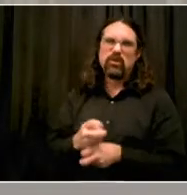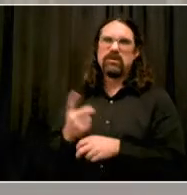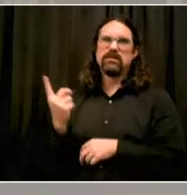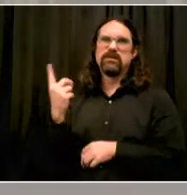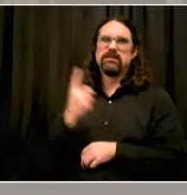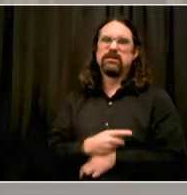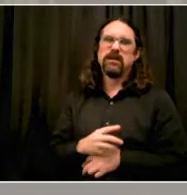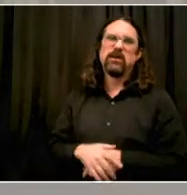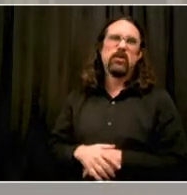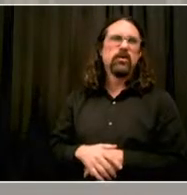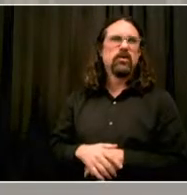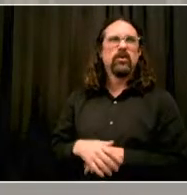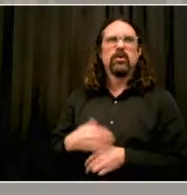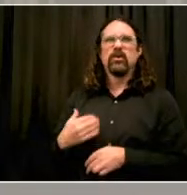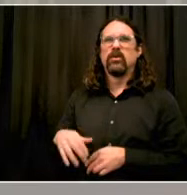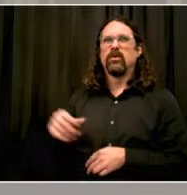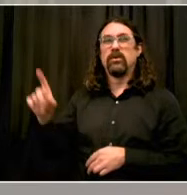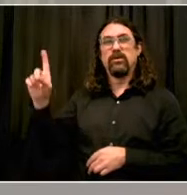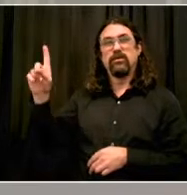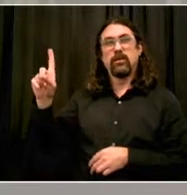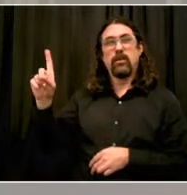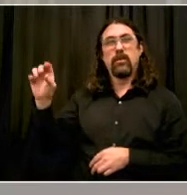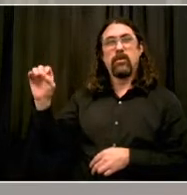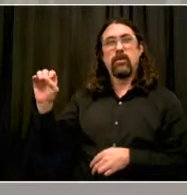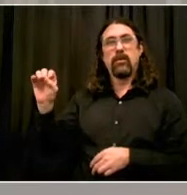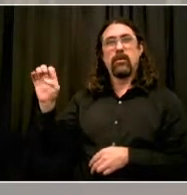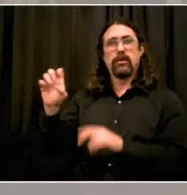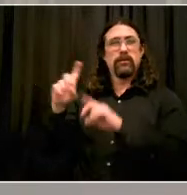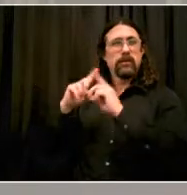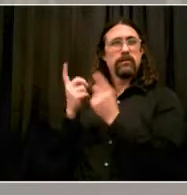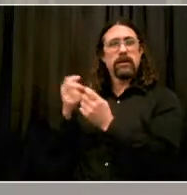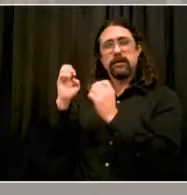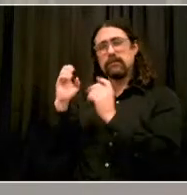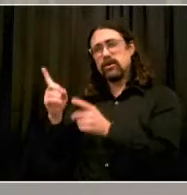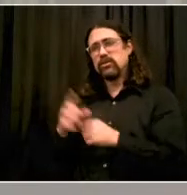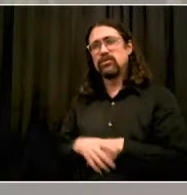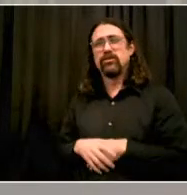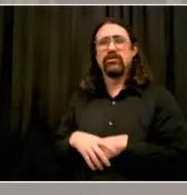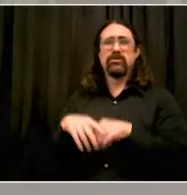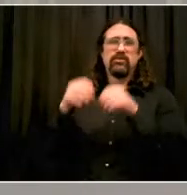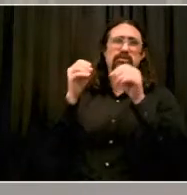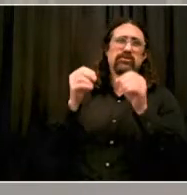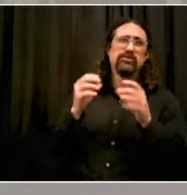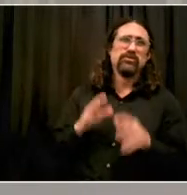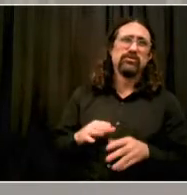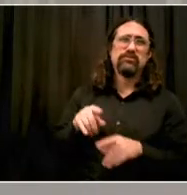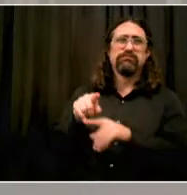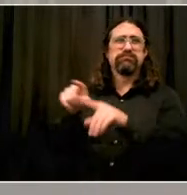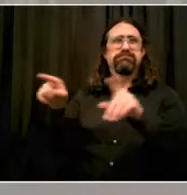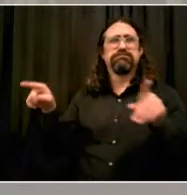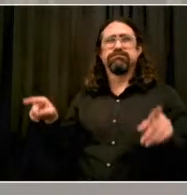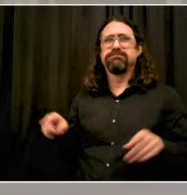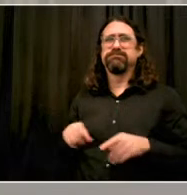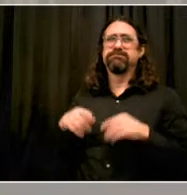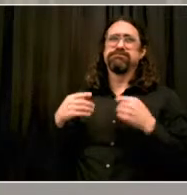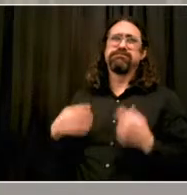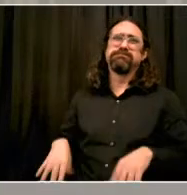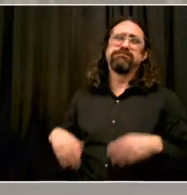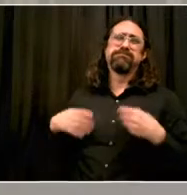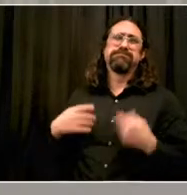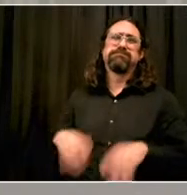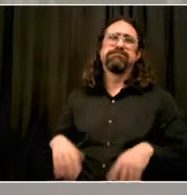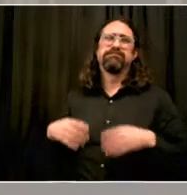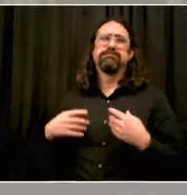is to younger New Yorkers, not just for their development, but frankly for their health as well. And